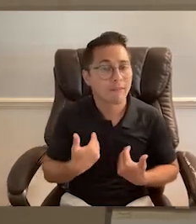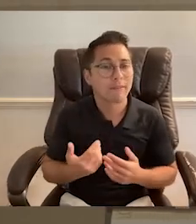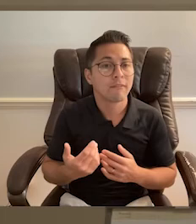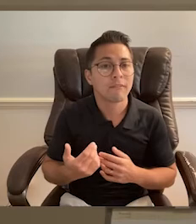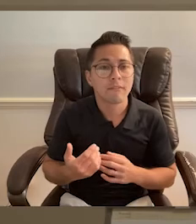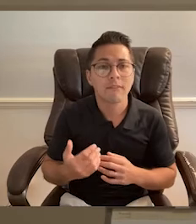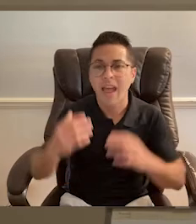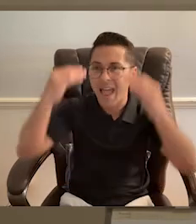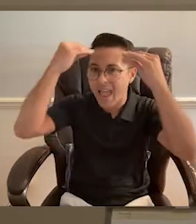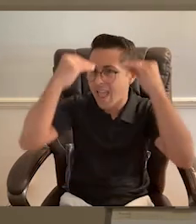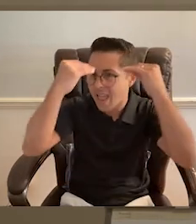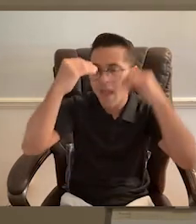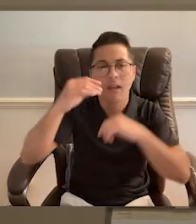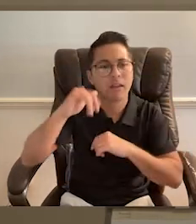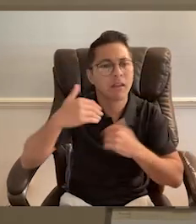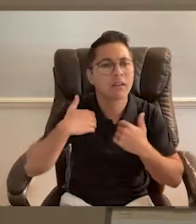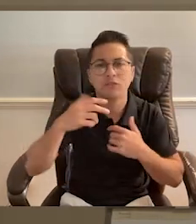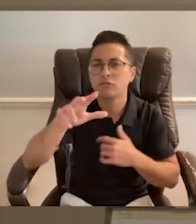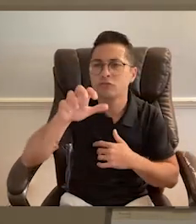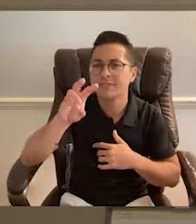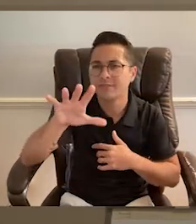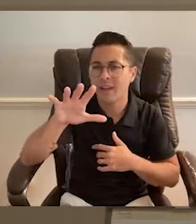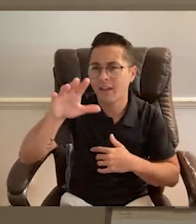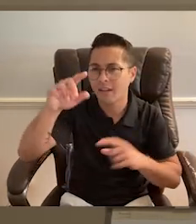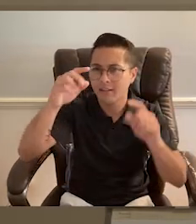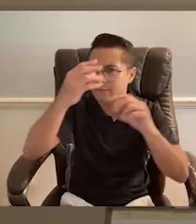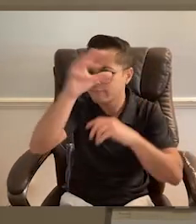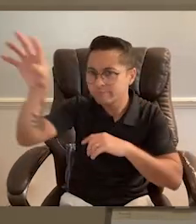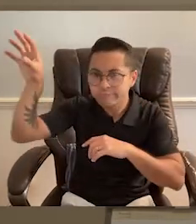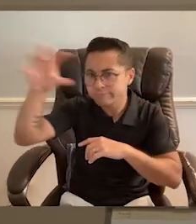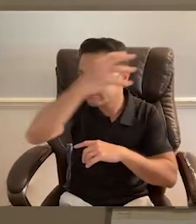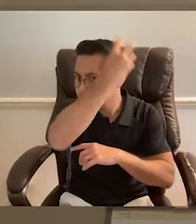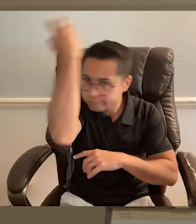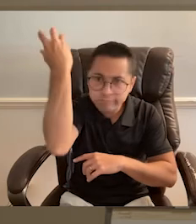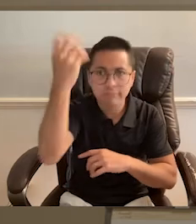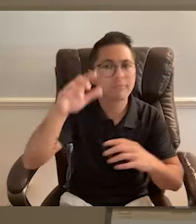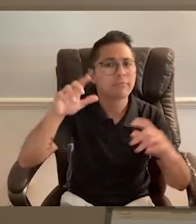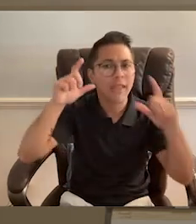now, and I think it will be way safer in terms of immediate action